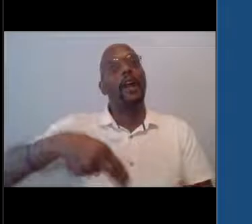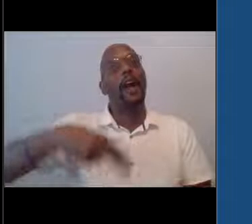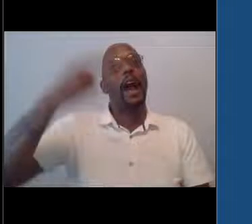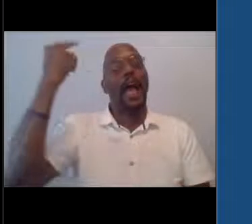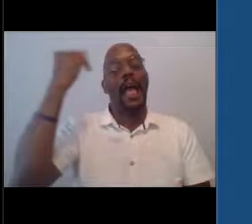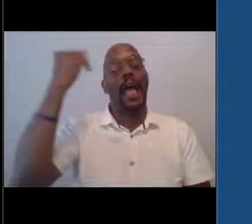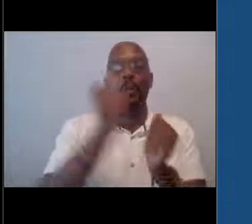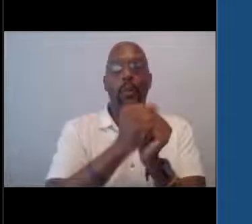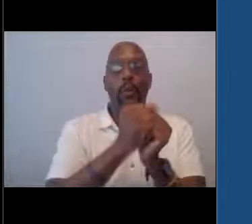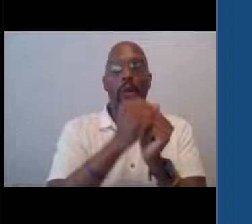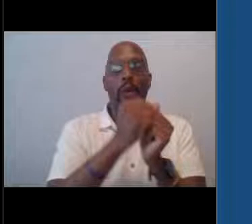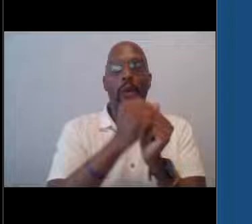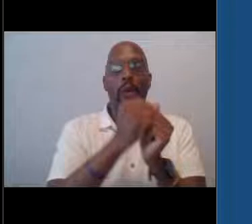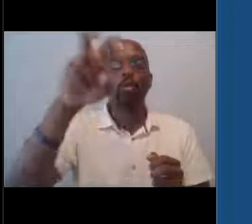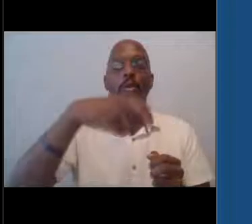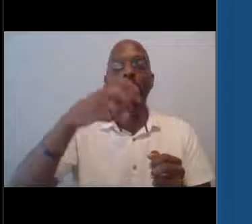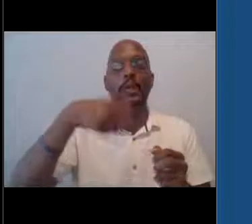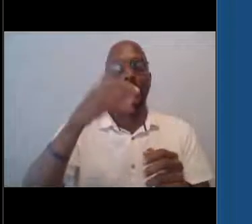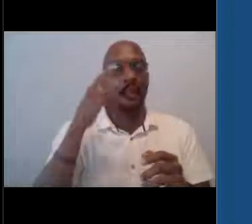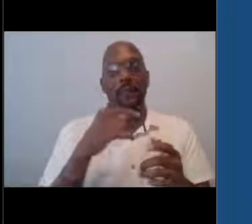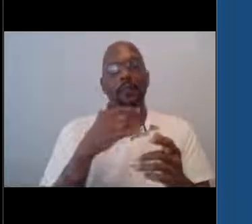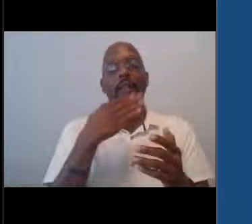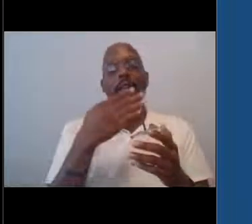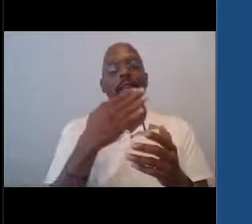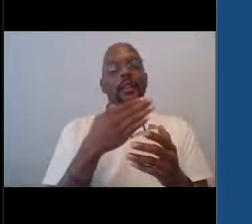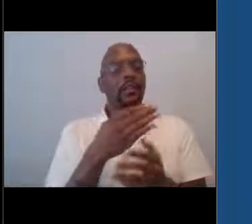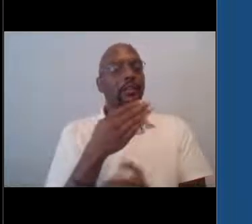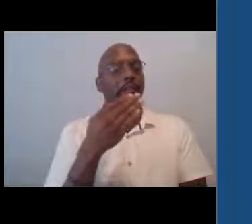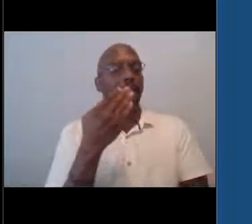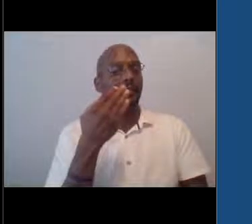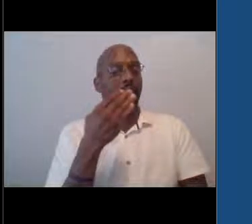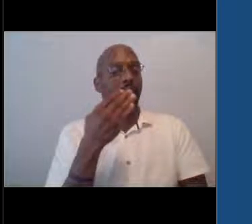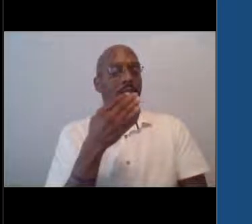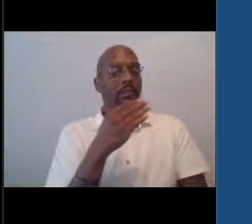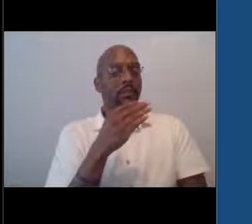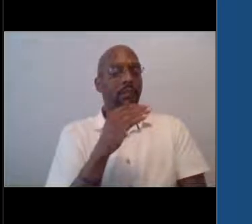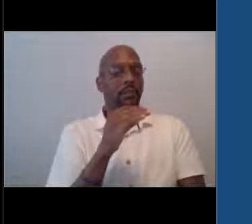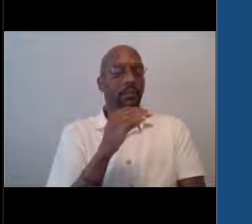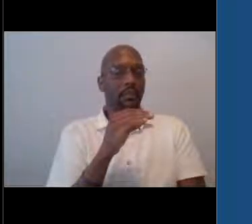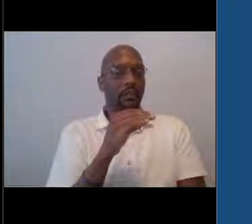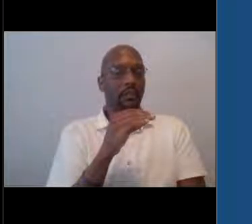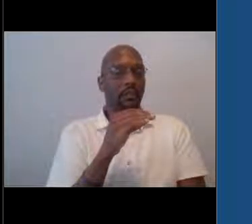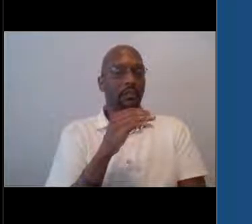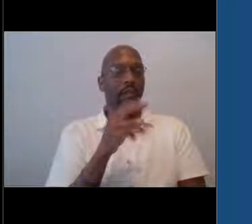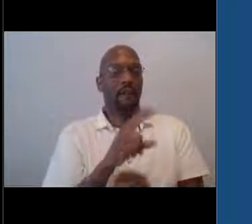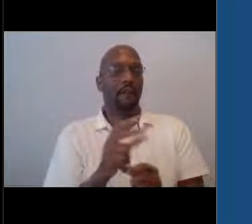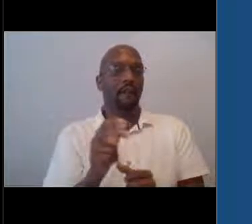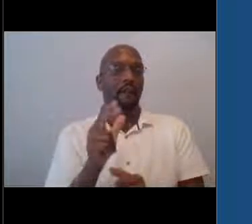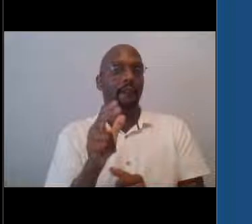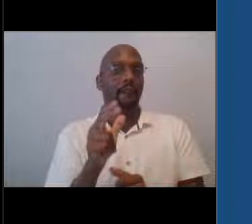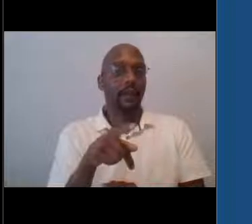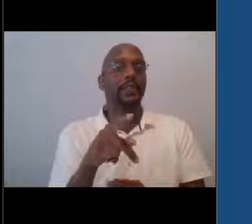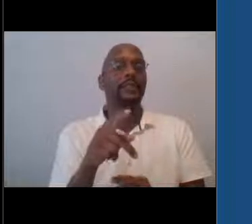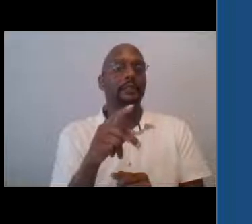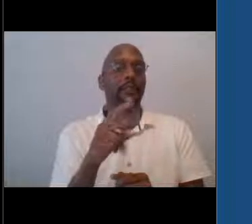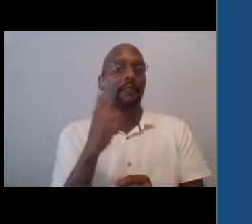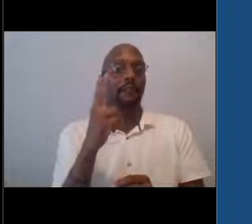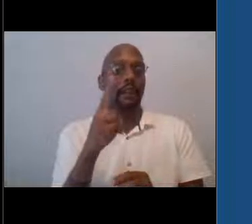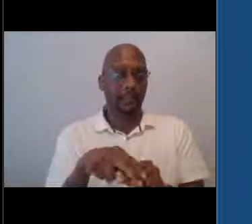transportation in California. Thank you, Chair Eager, Vice Chair Gardino, members